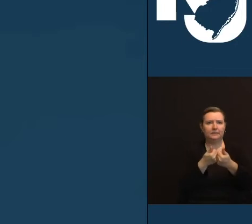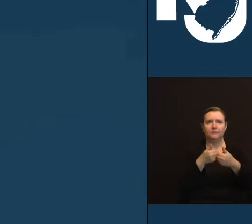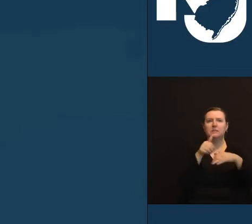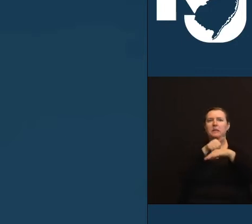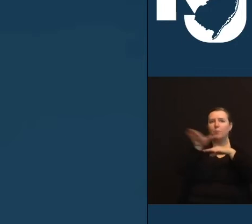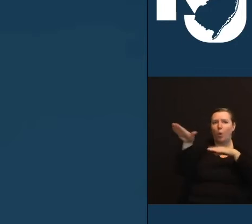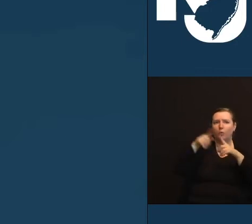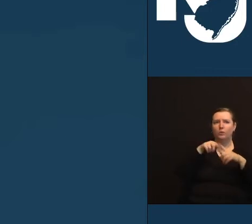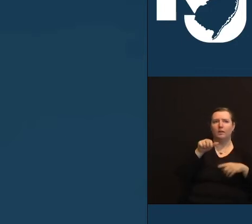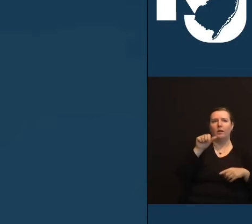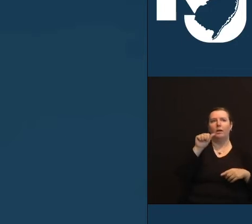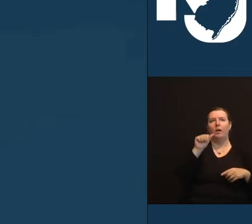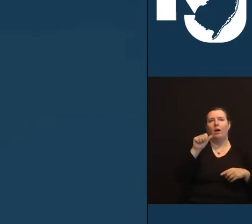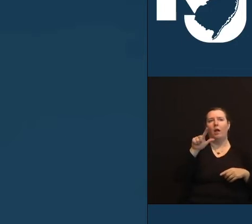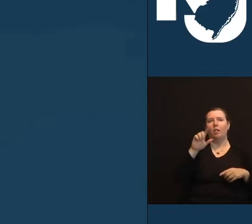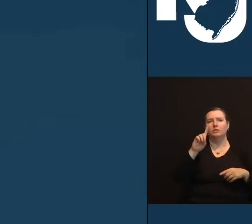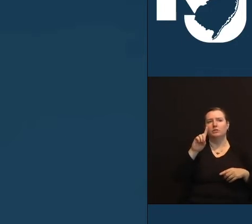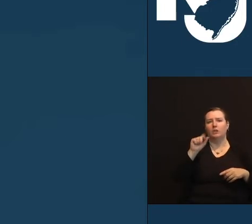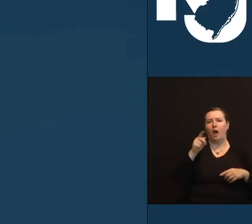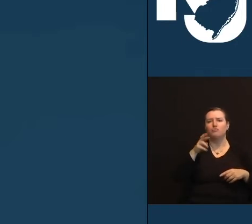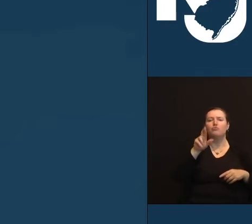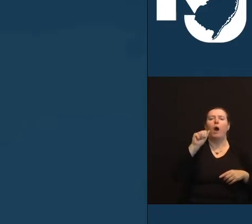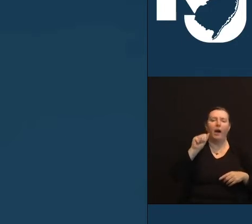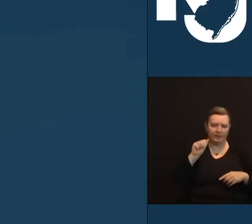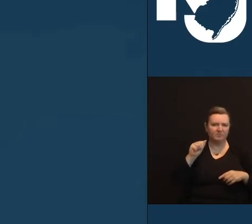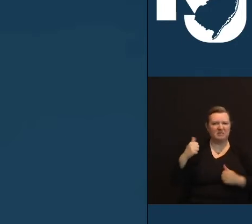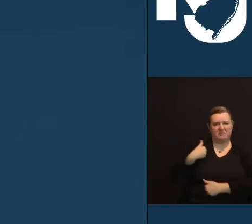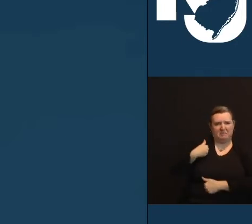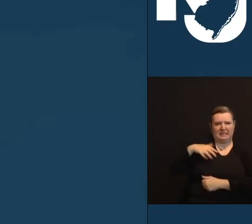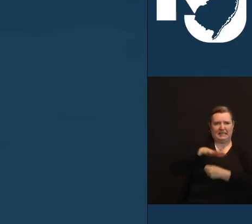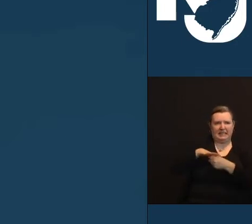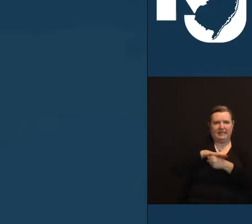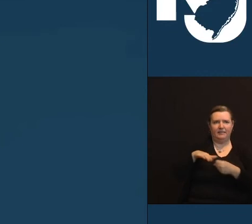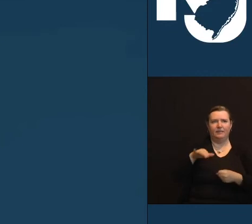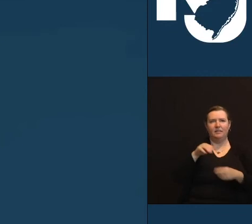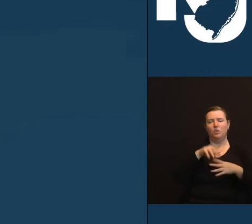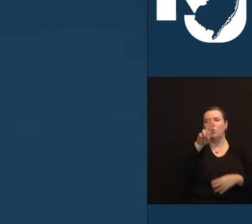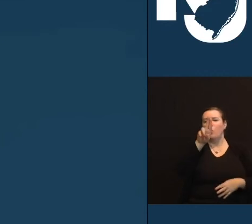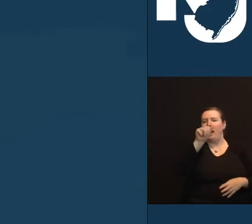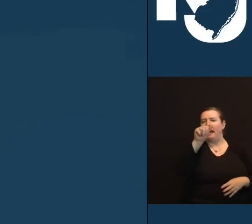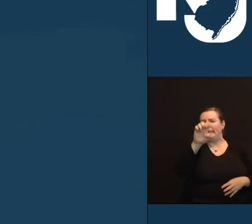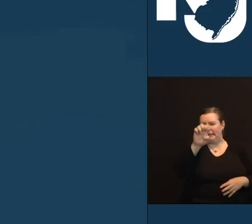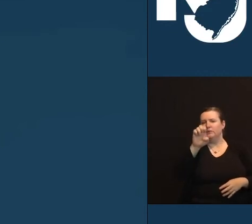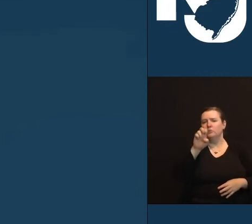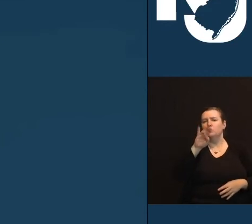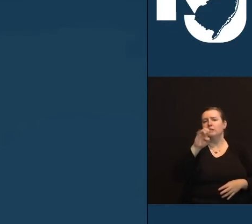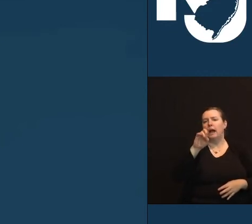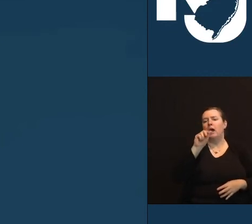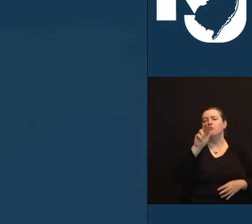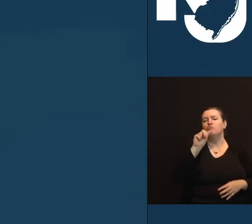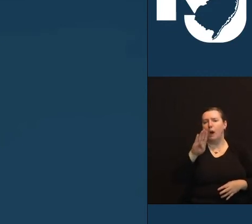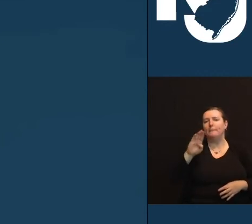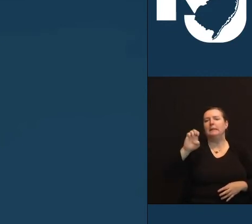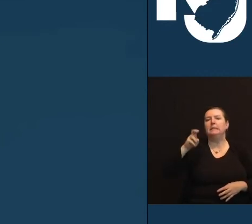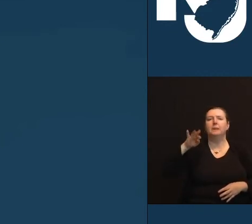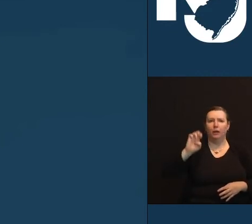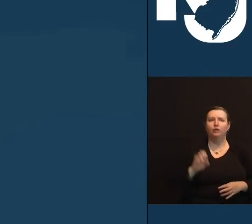Al Dhafra Air Base in the United Arab Emirates. Captain Laley was a native of